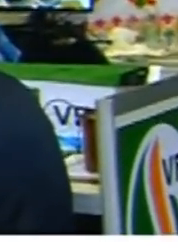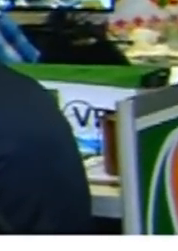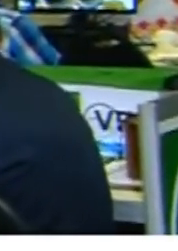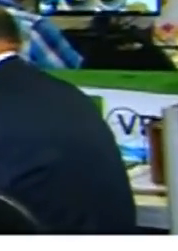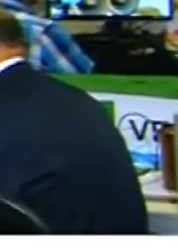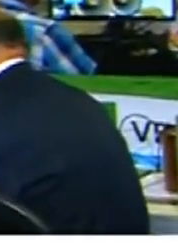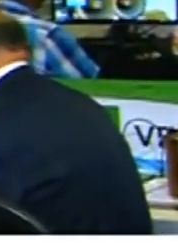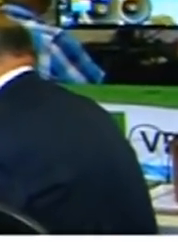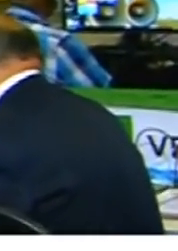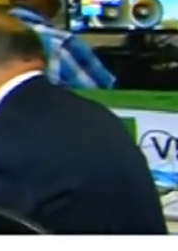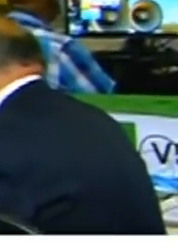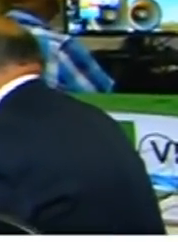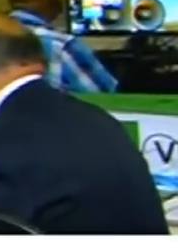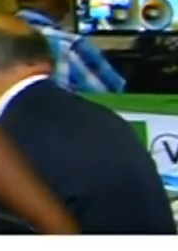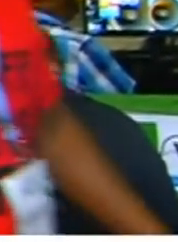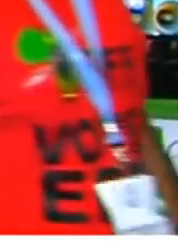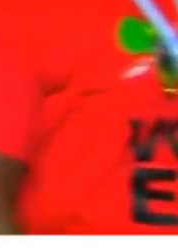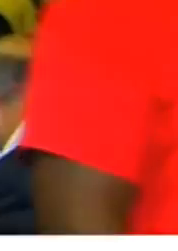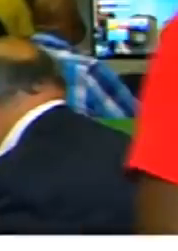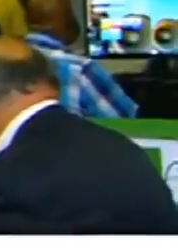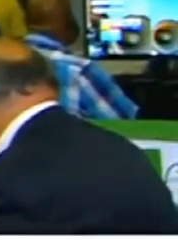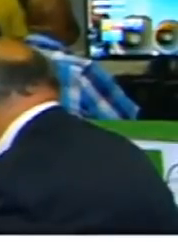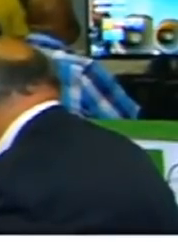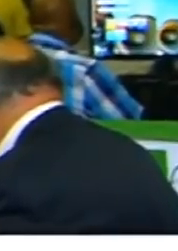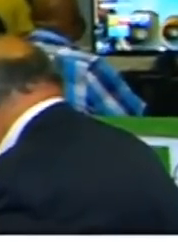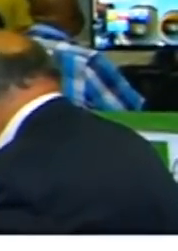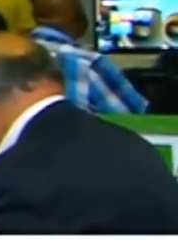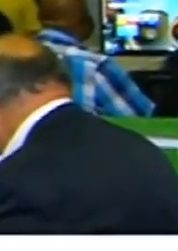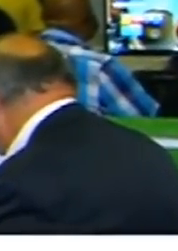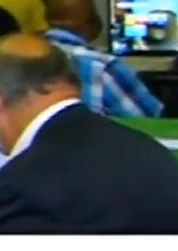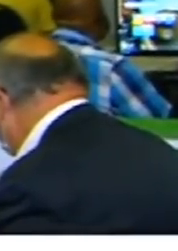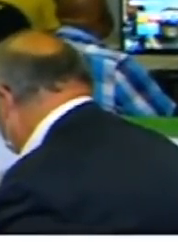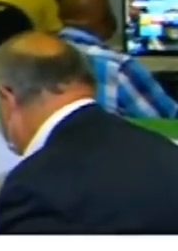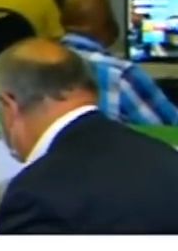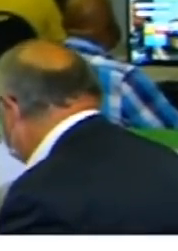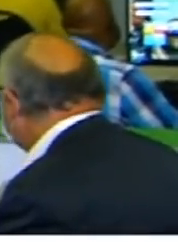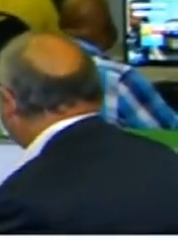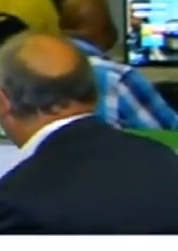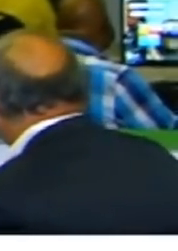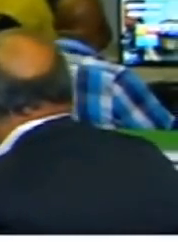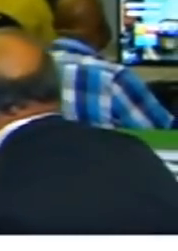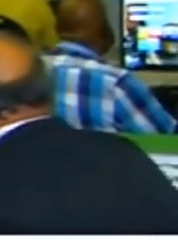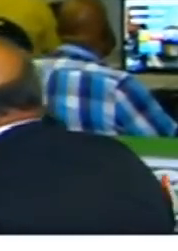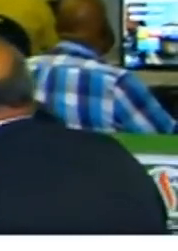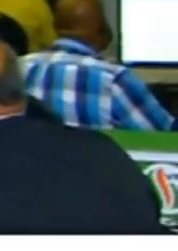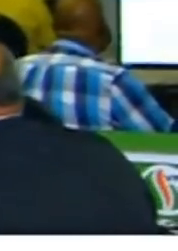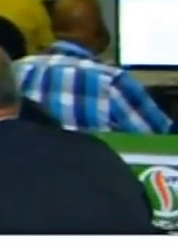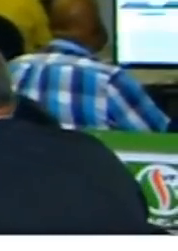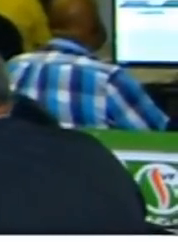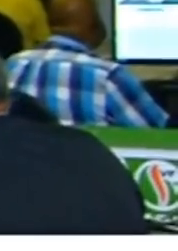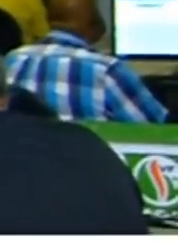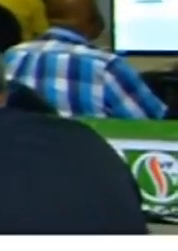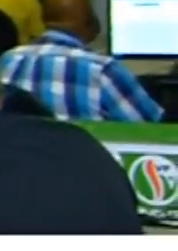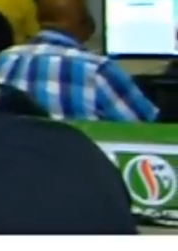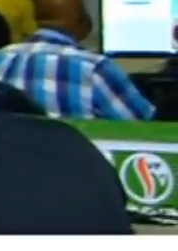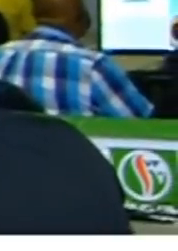an era where there won't be winner take all. So the politics of coalition are very